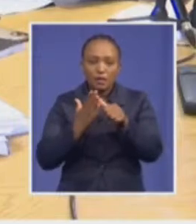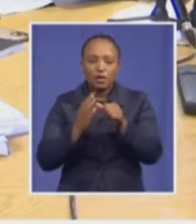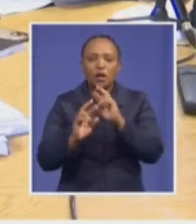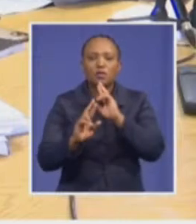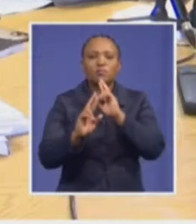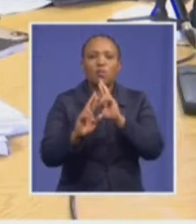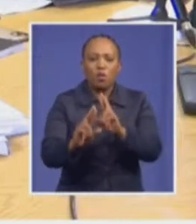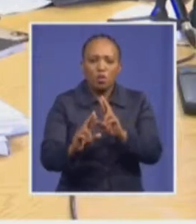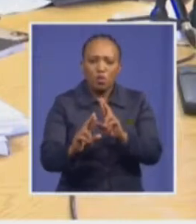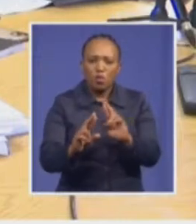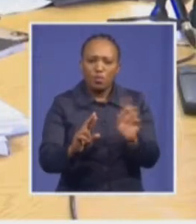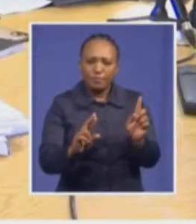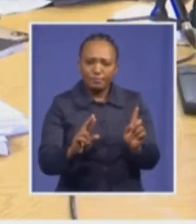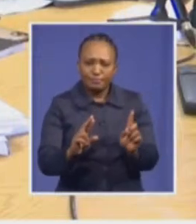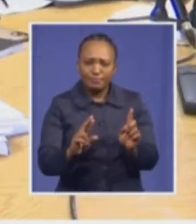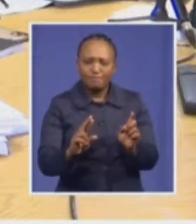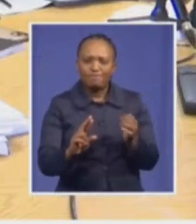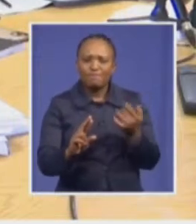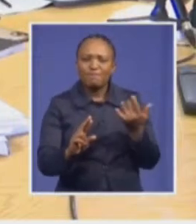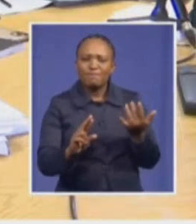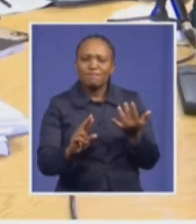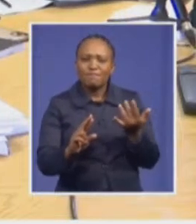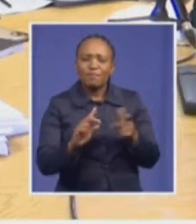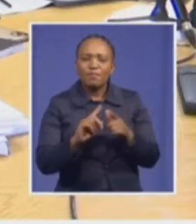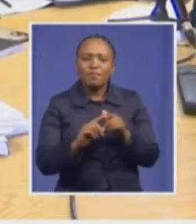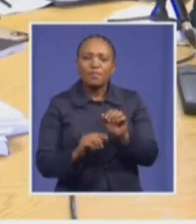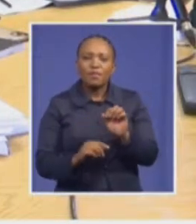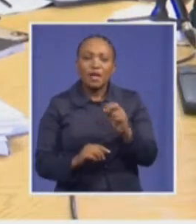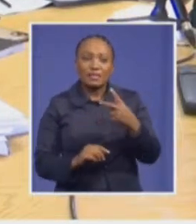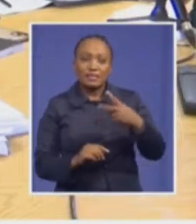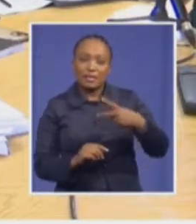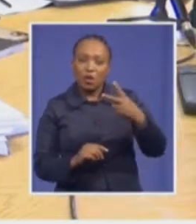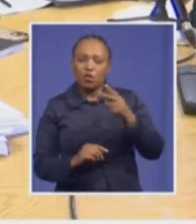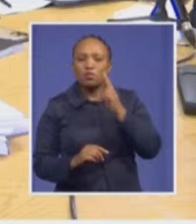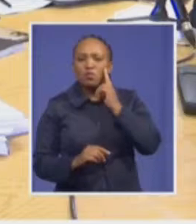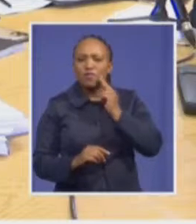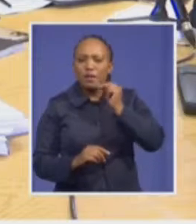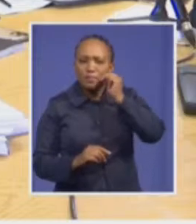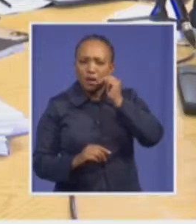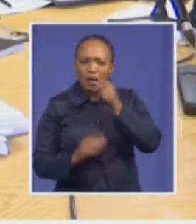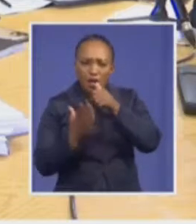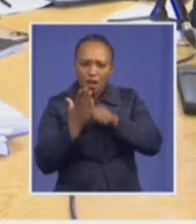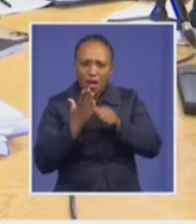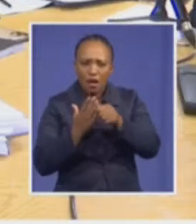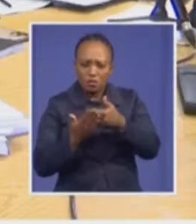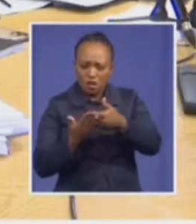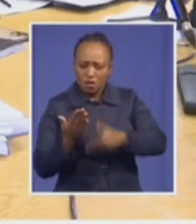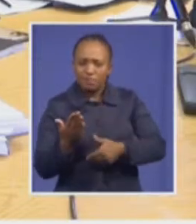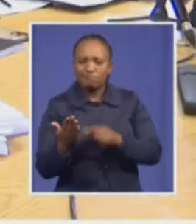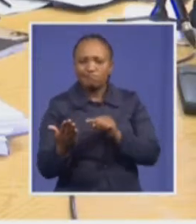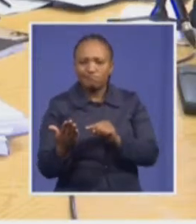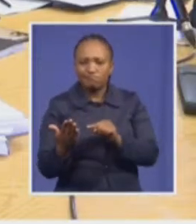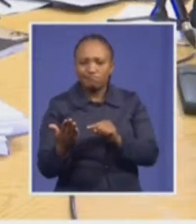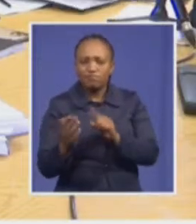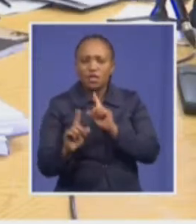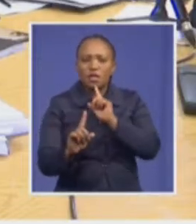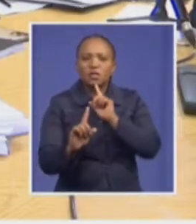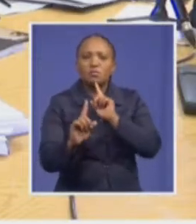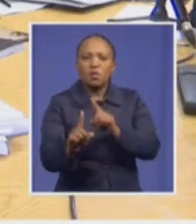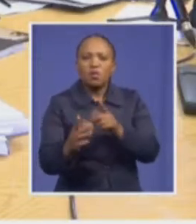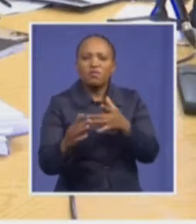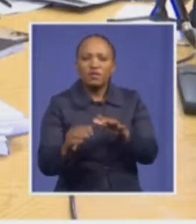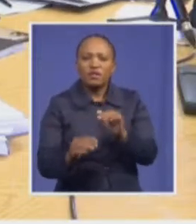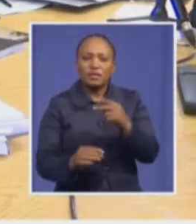on the 2nd of November. There is a letter to which we responded on the 2nd of November, where we had to apologize for. But